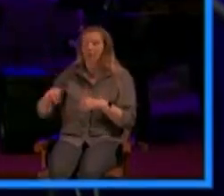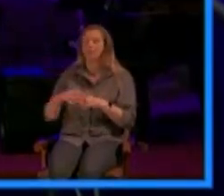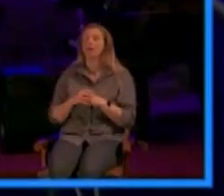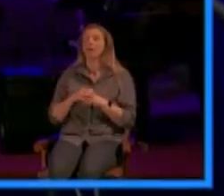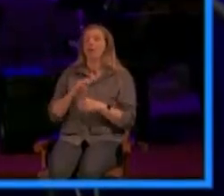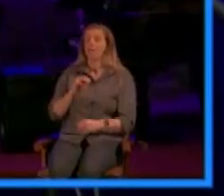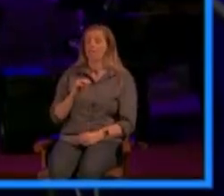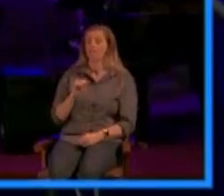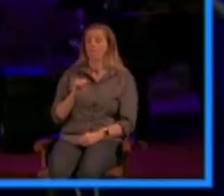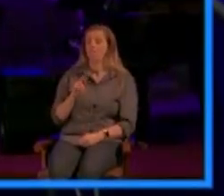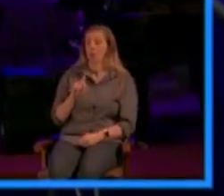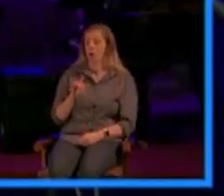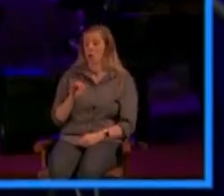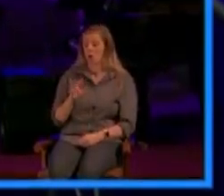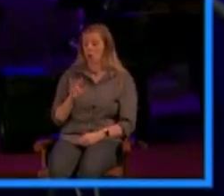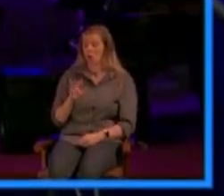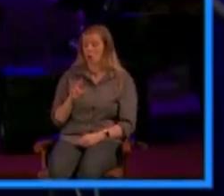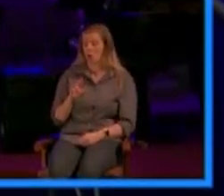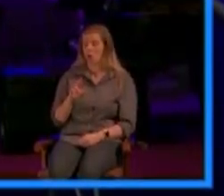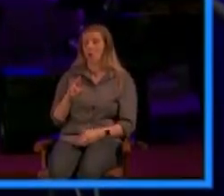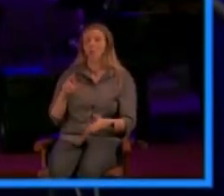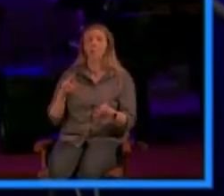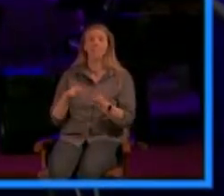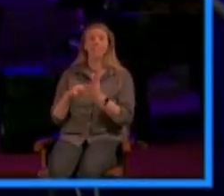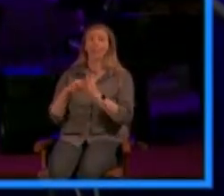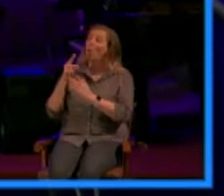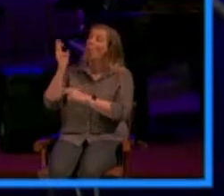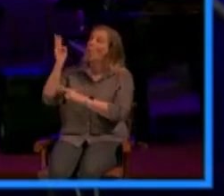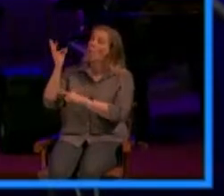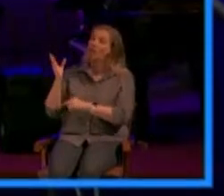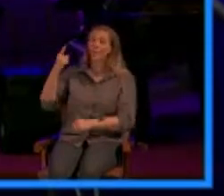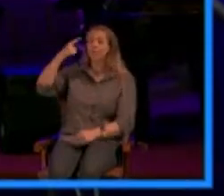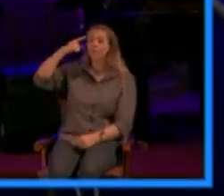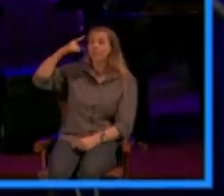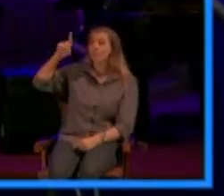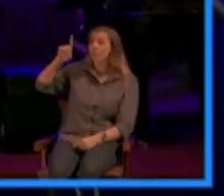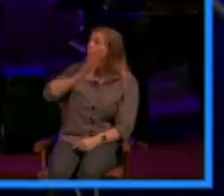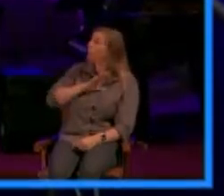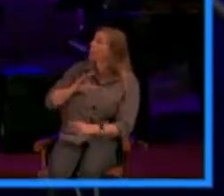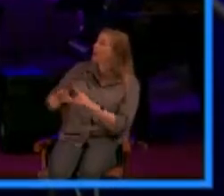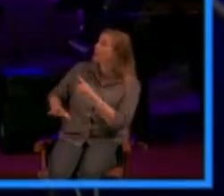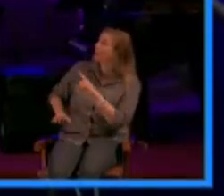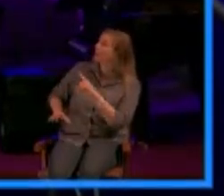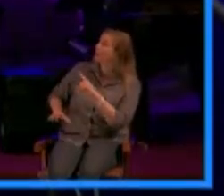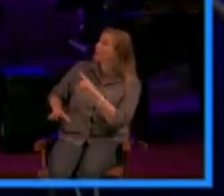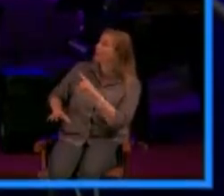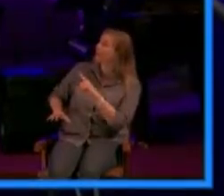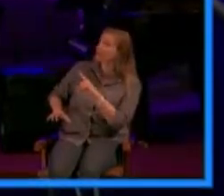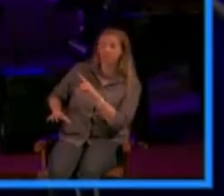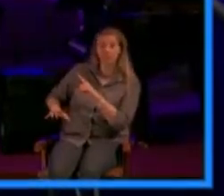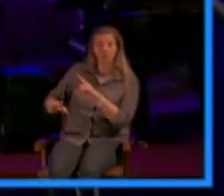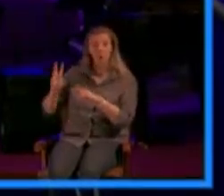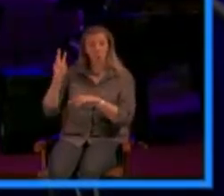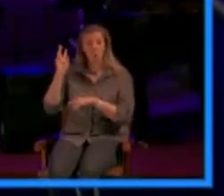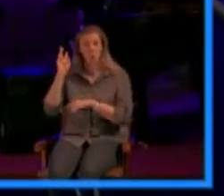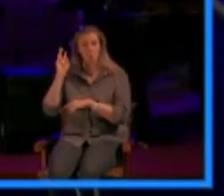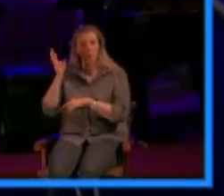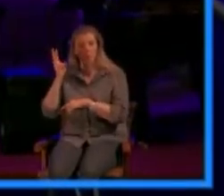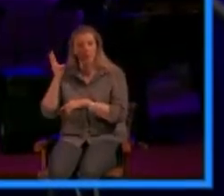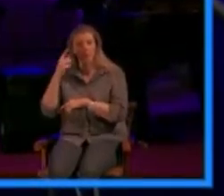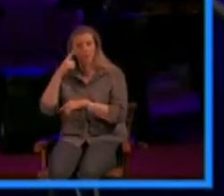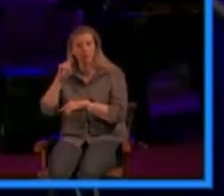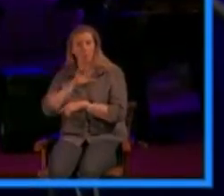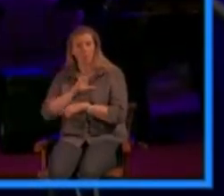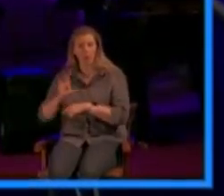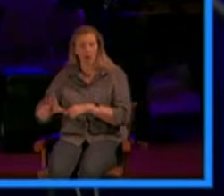lead us as Christ followers, if indeed you're a Christ follower, to give evidence, testimonial evidence,